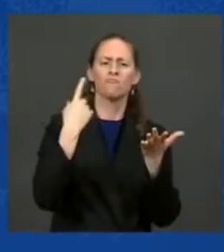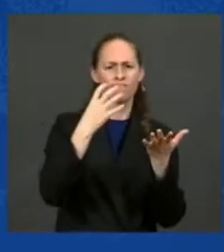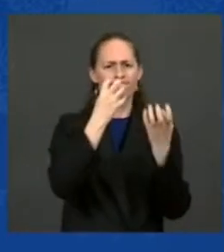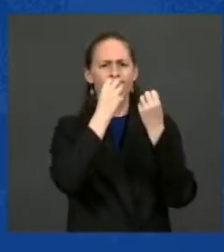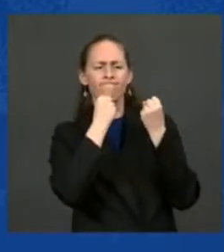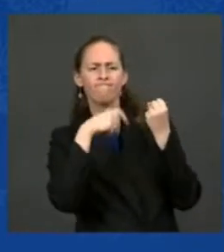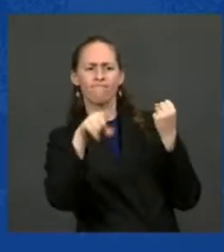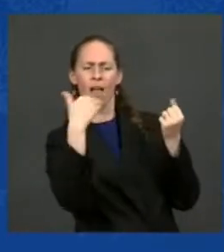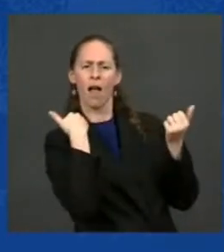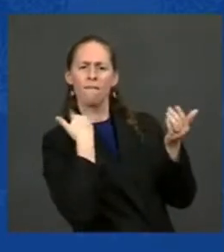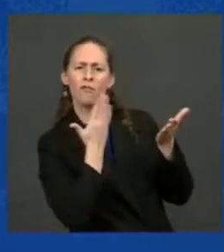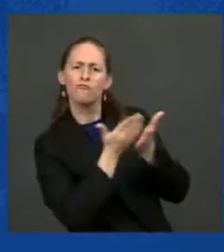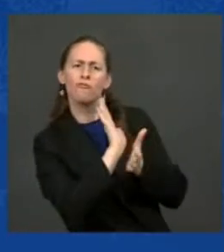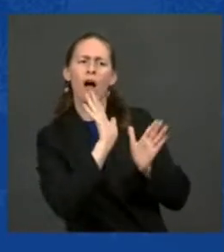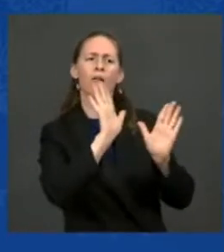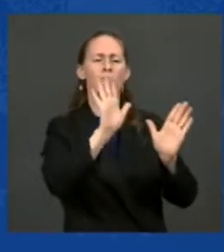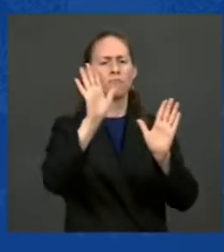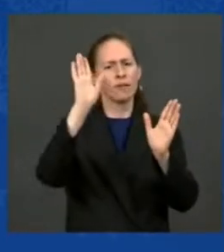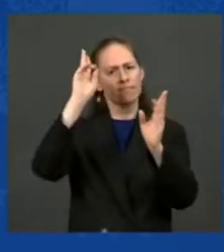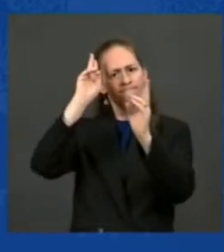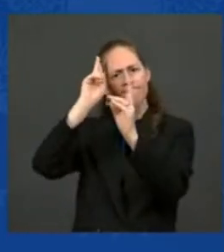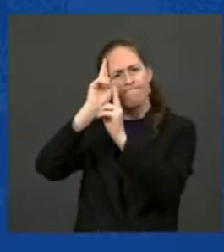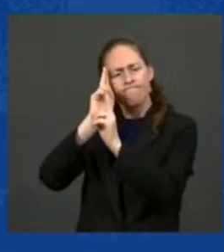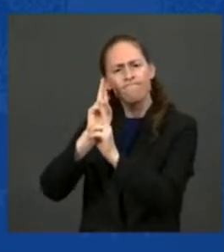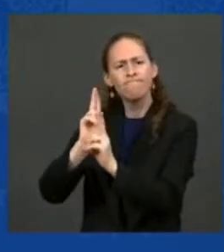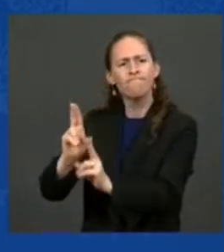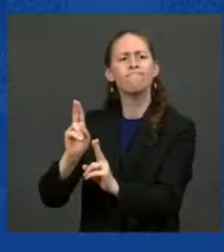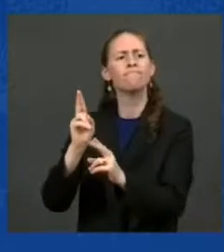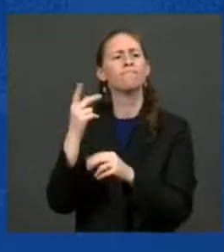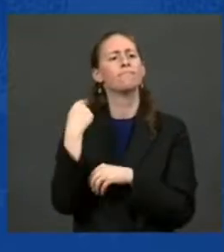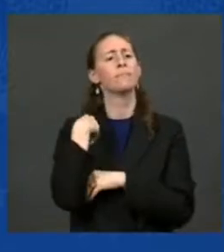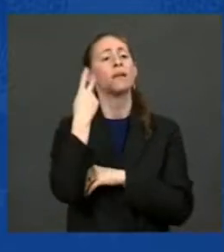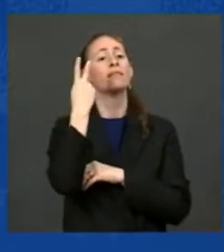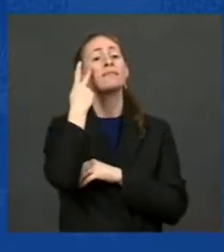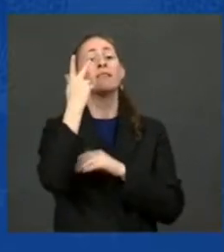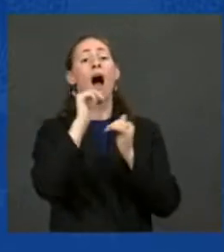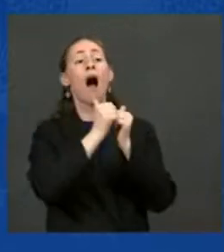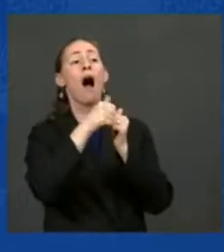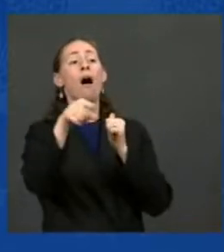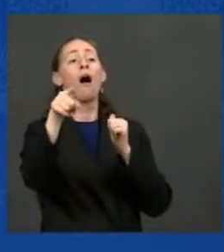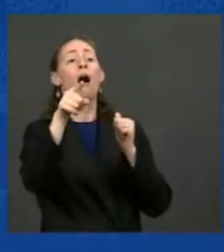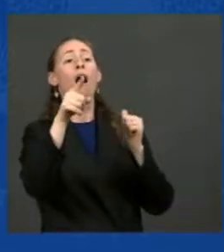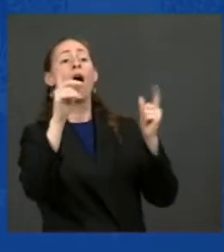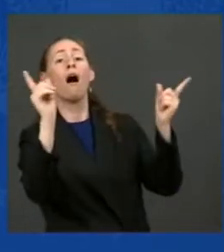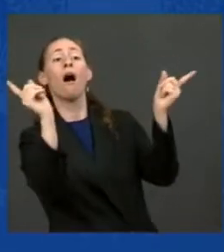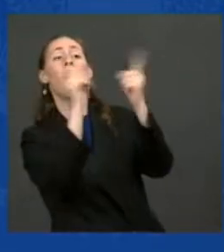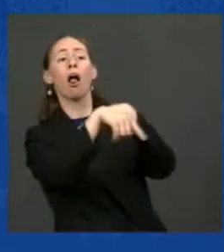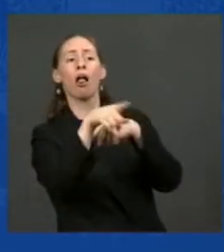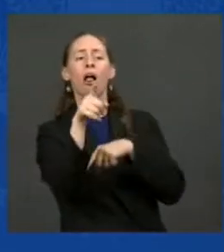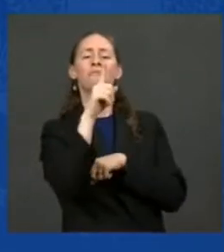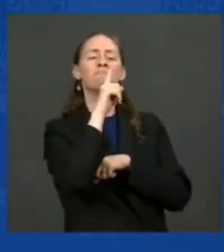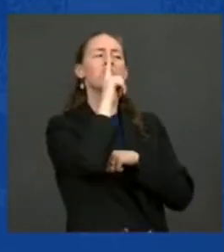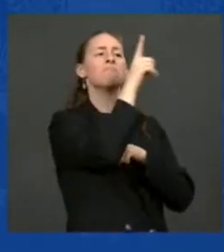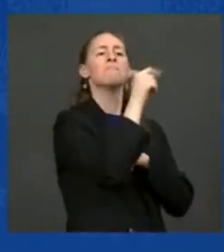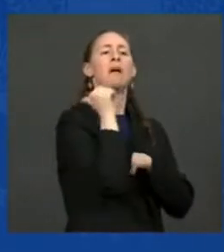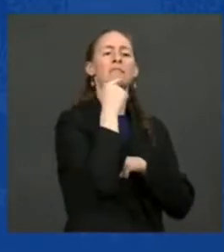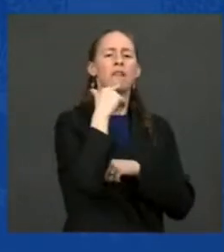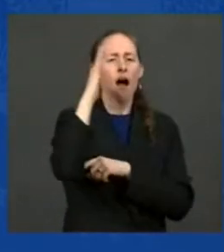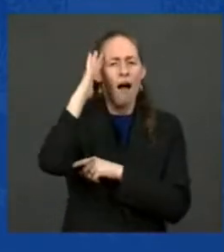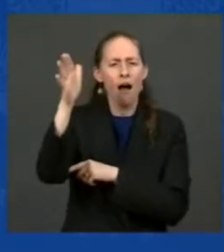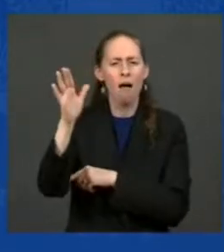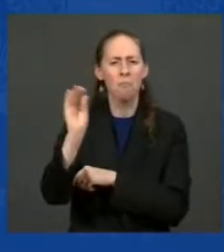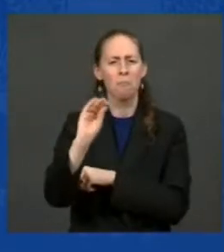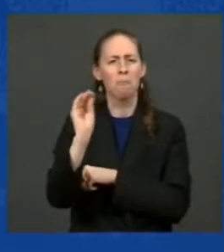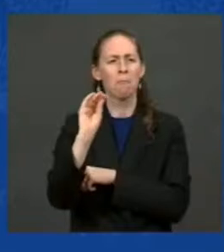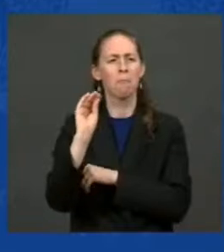and walk by someone at a shoe sign stand and suddenly say hello. People who do not